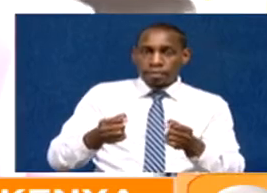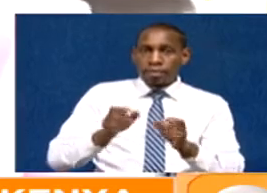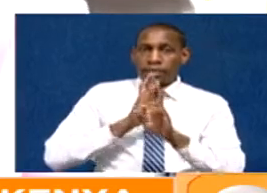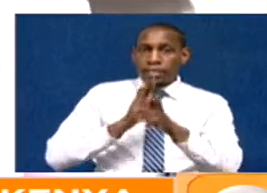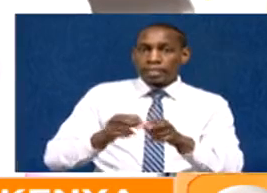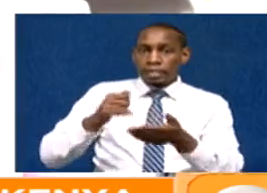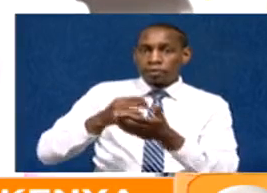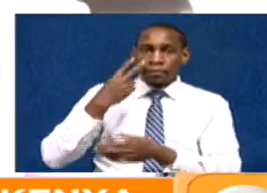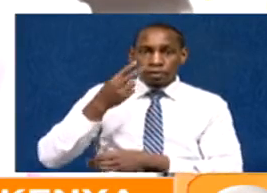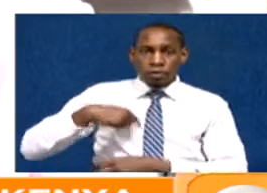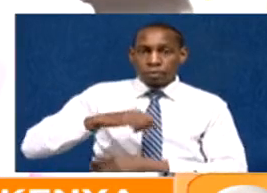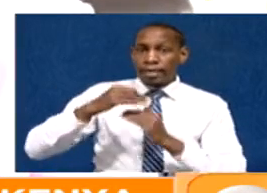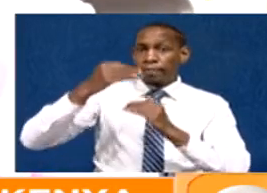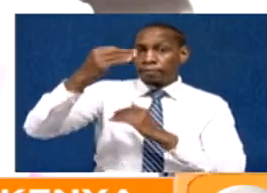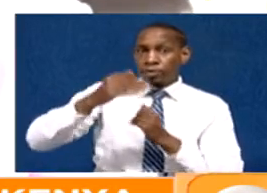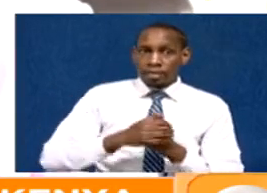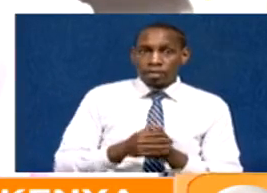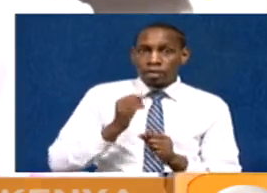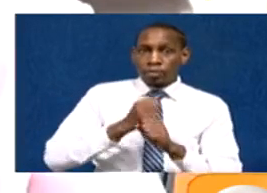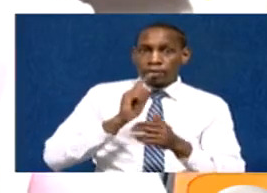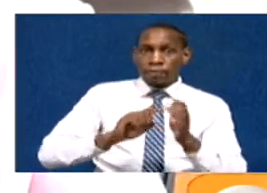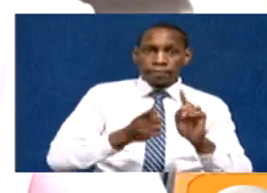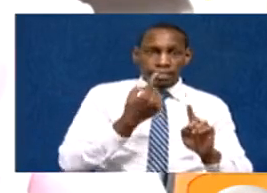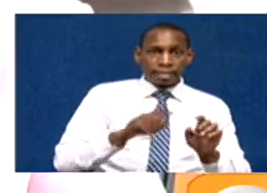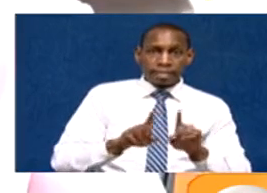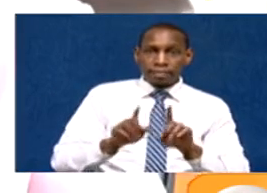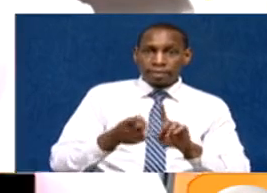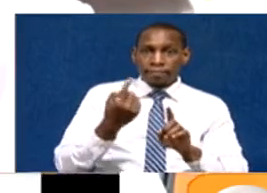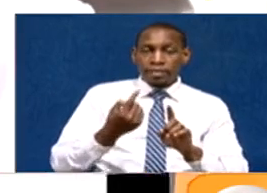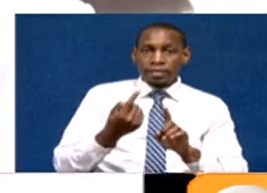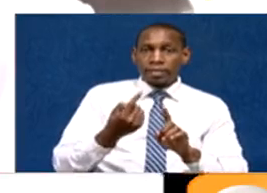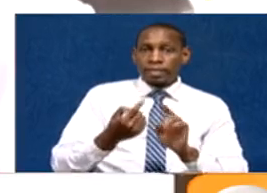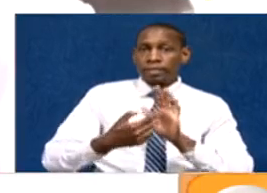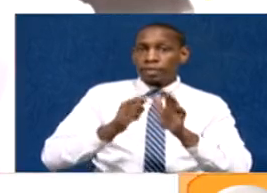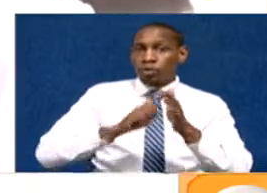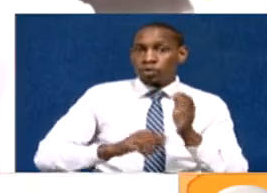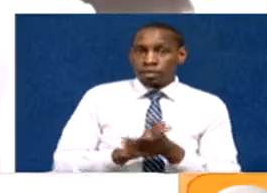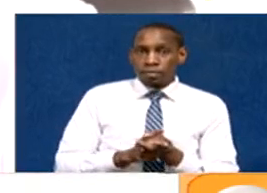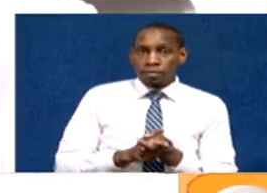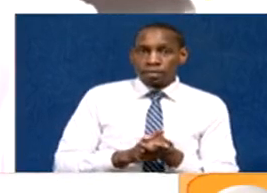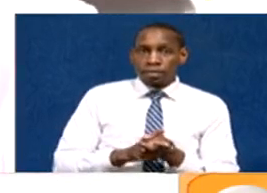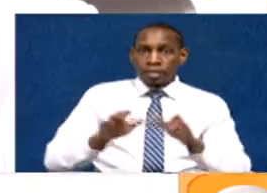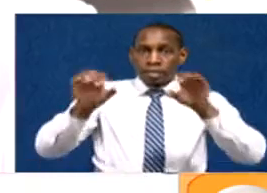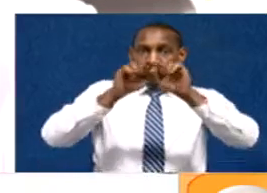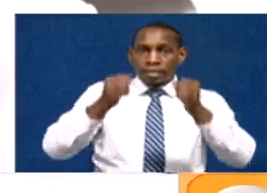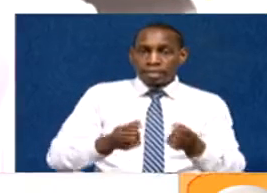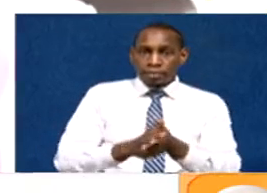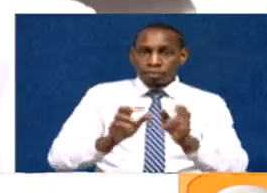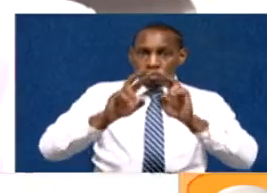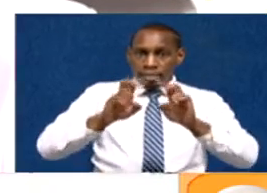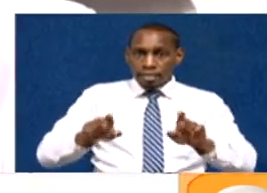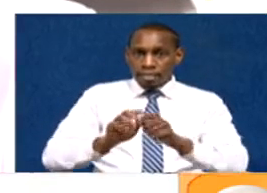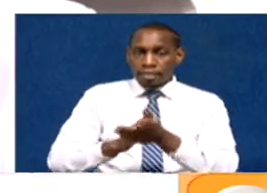our vision going forward. We have done pilots, and the pilots have proven to us that by metering the transformers and zeroing